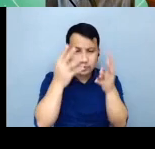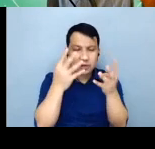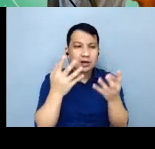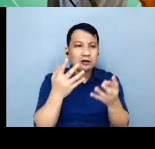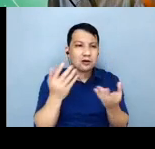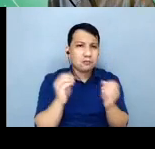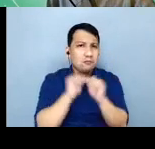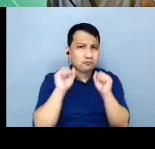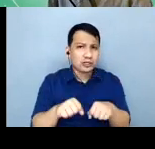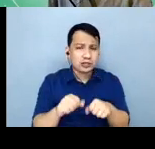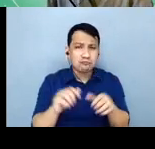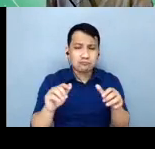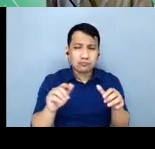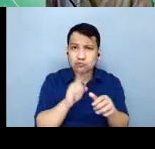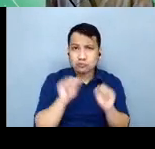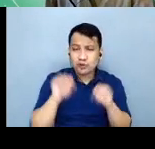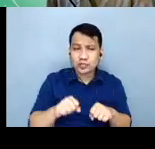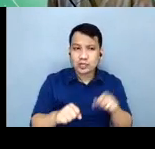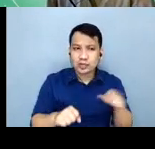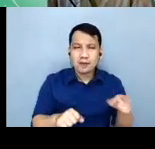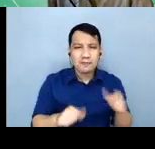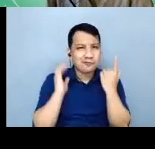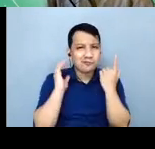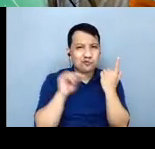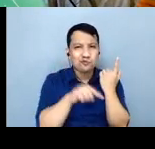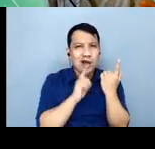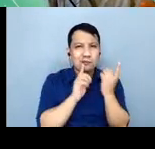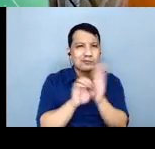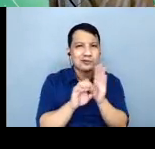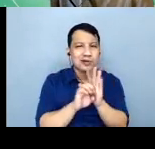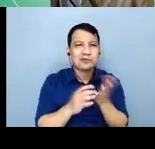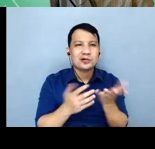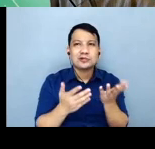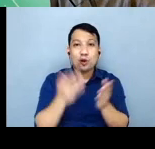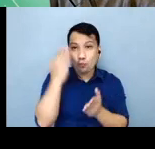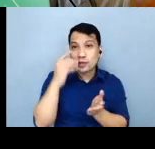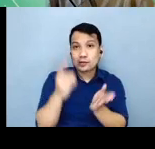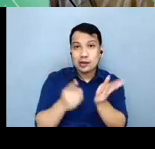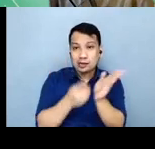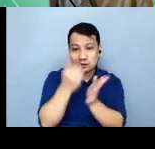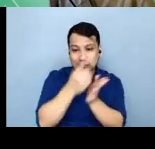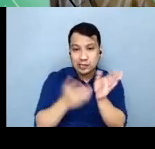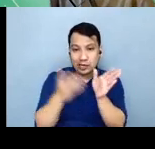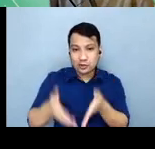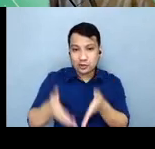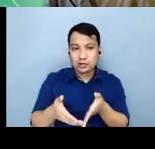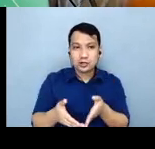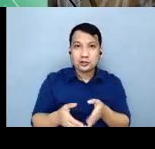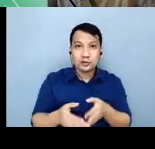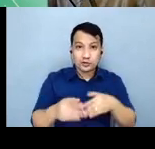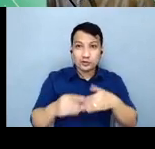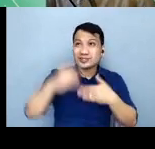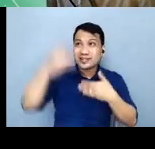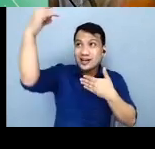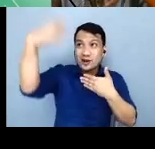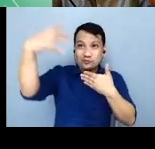actually work. And it's a very, very cool example because as a designer, solar panels are something you take for granted, that they have to